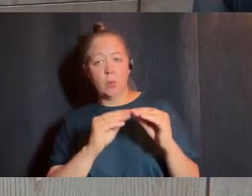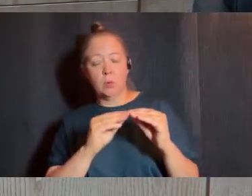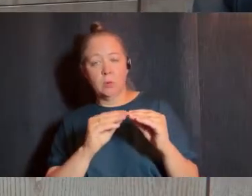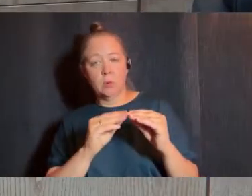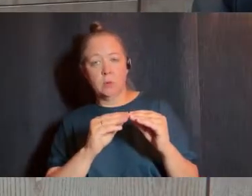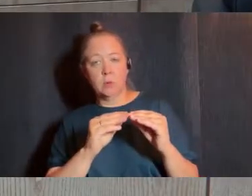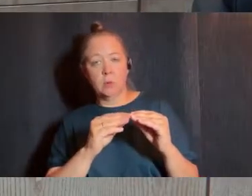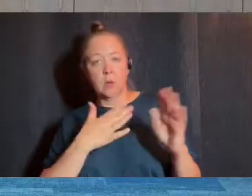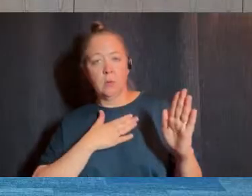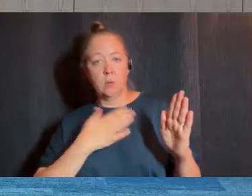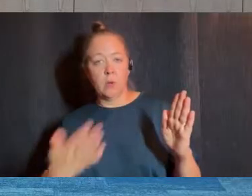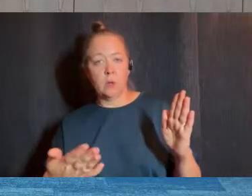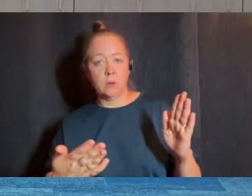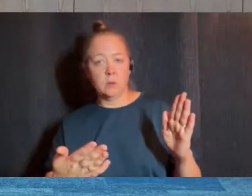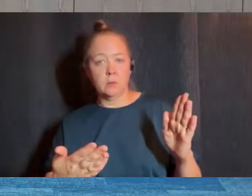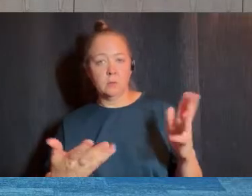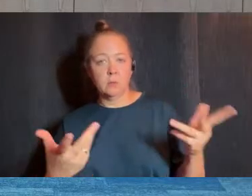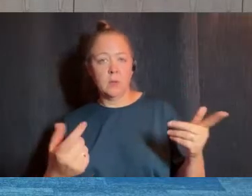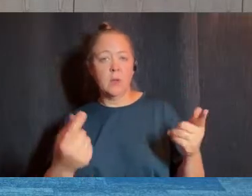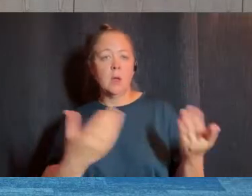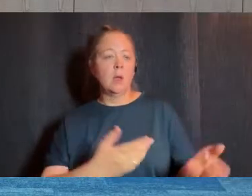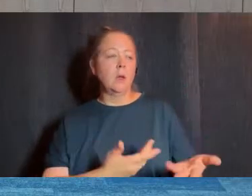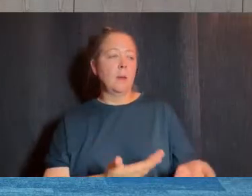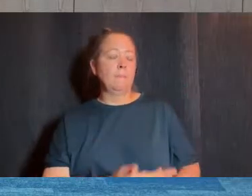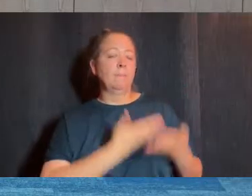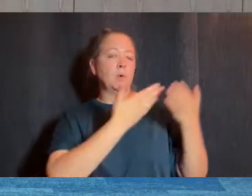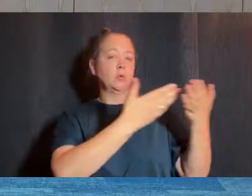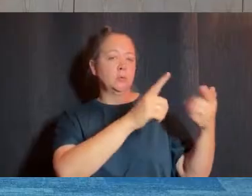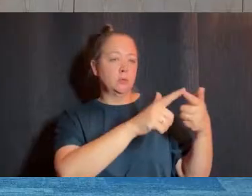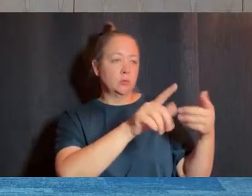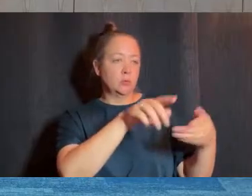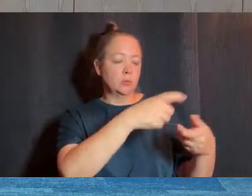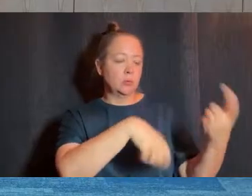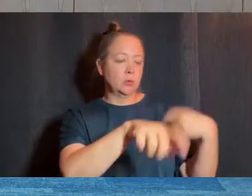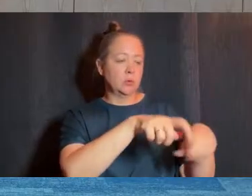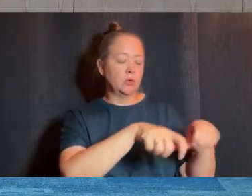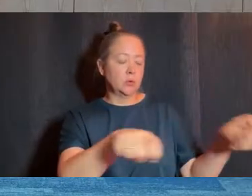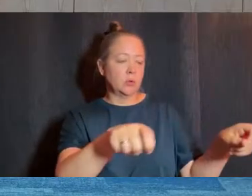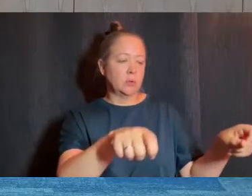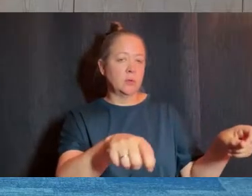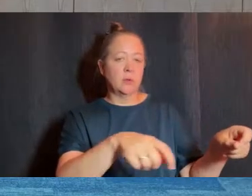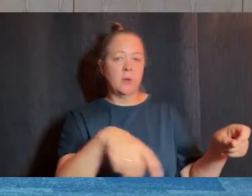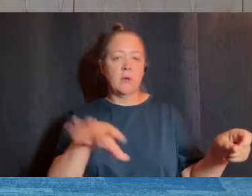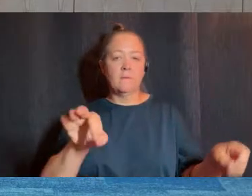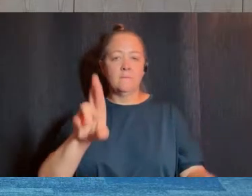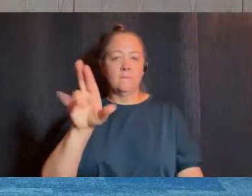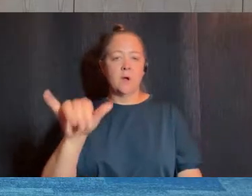adjourn. Made by Councilmember Fry and seconded by Councilmember Garces. Any discussion?